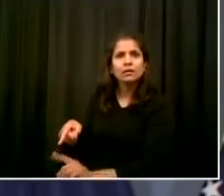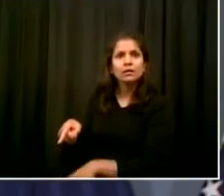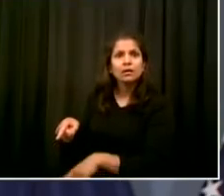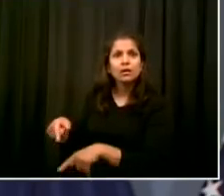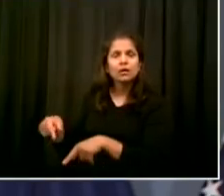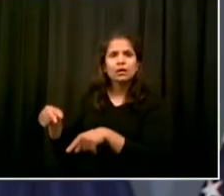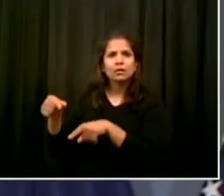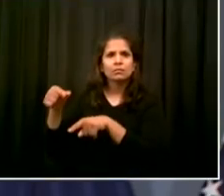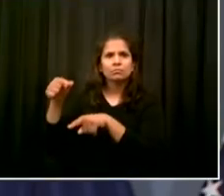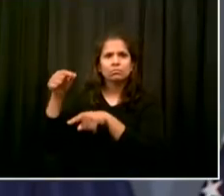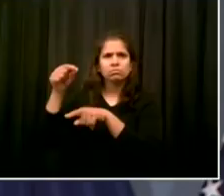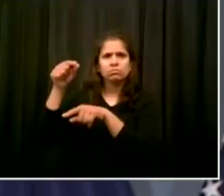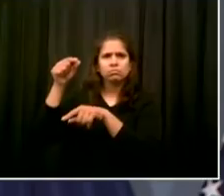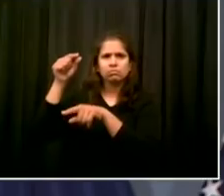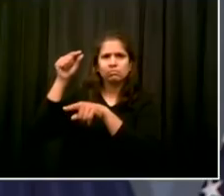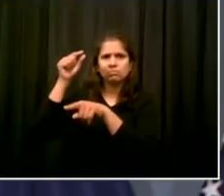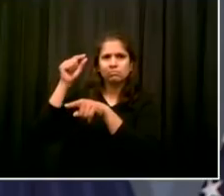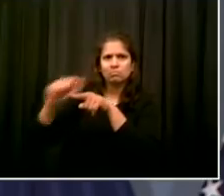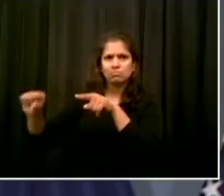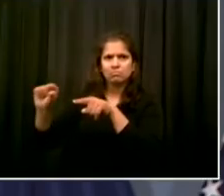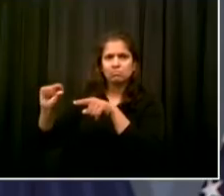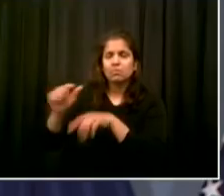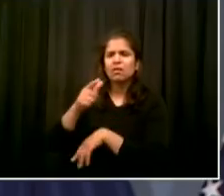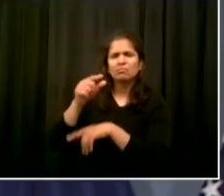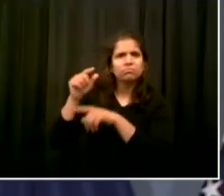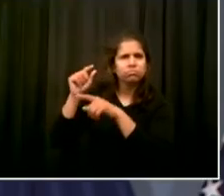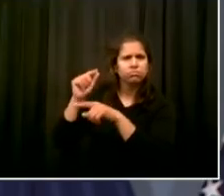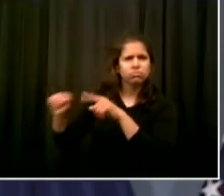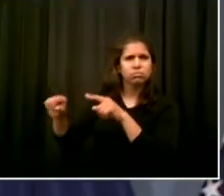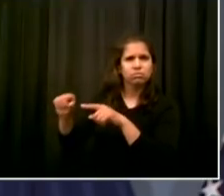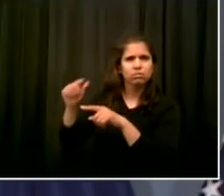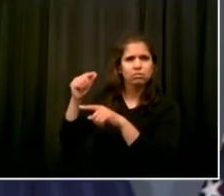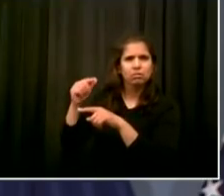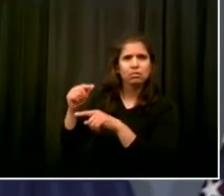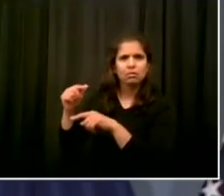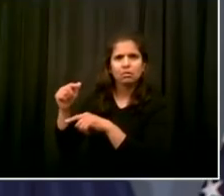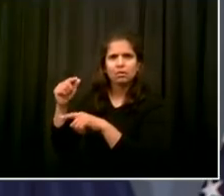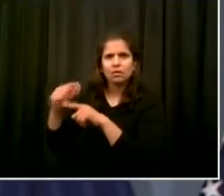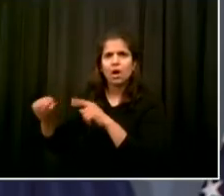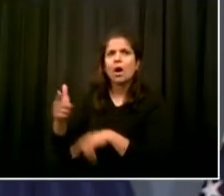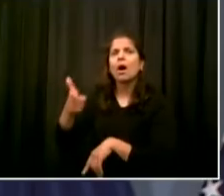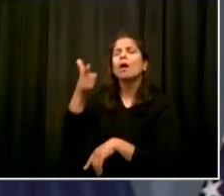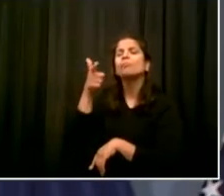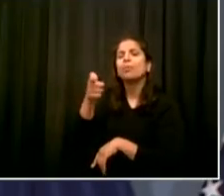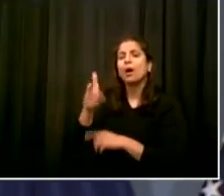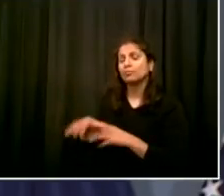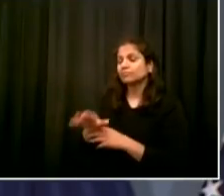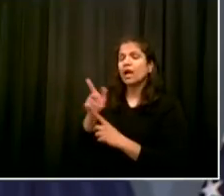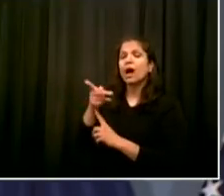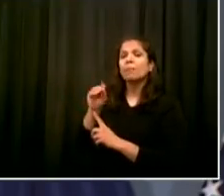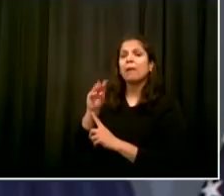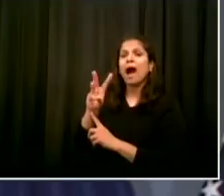and the anger and the hopelessness that that could make a community feel. But in that